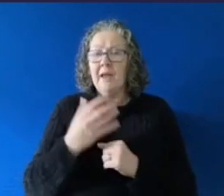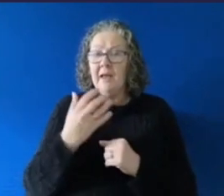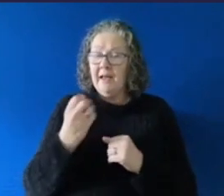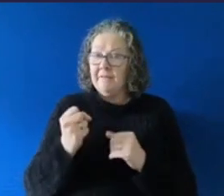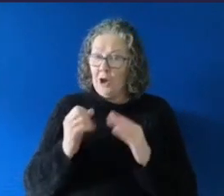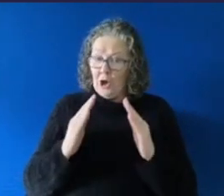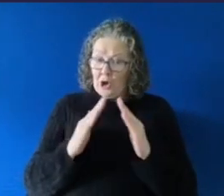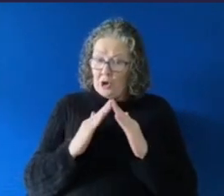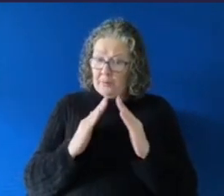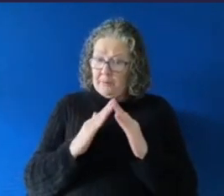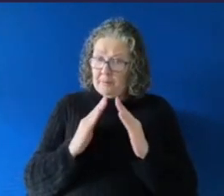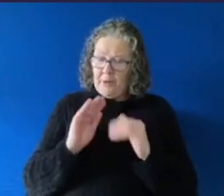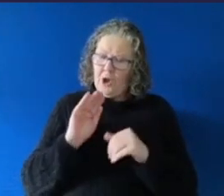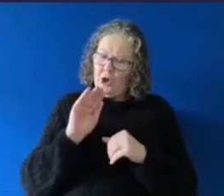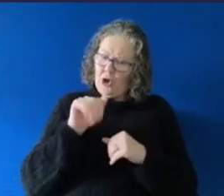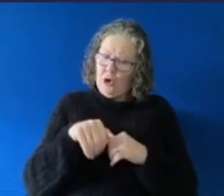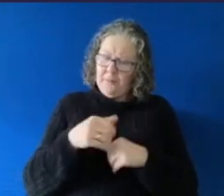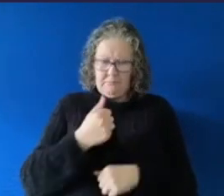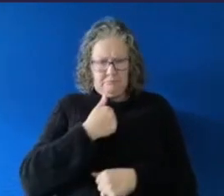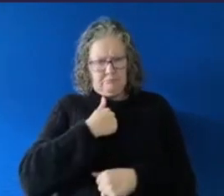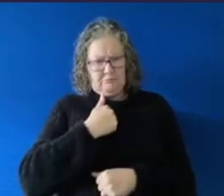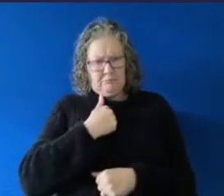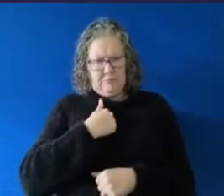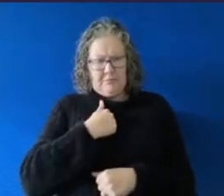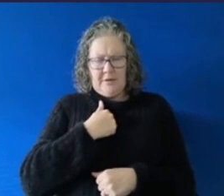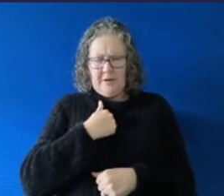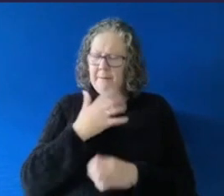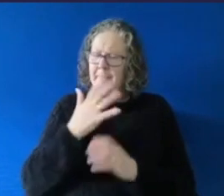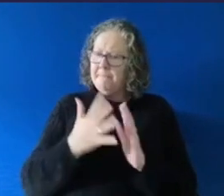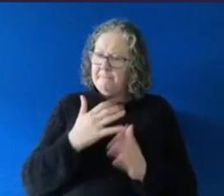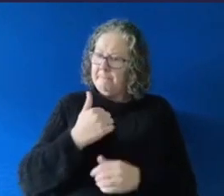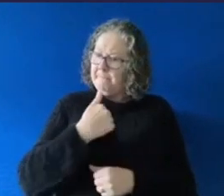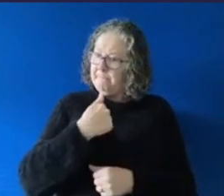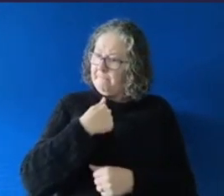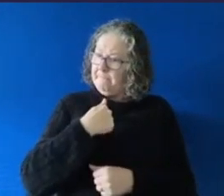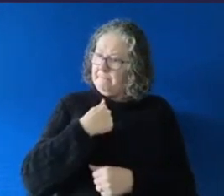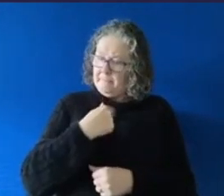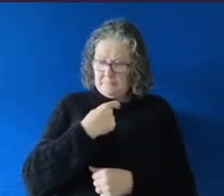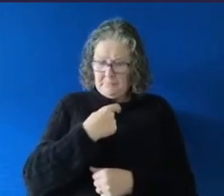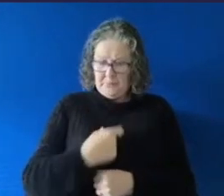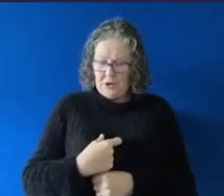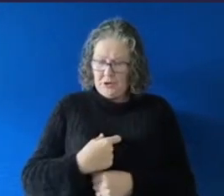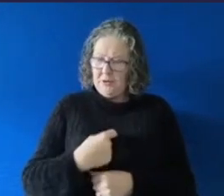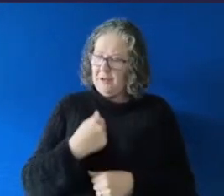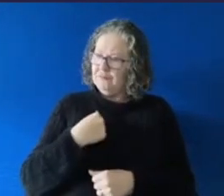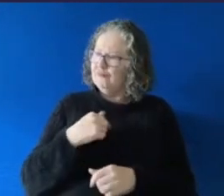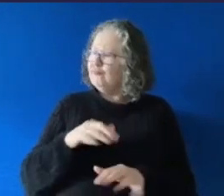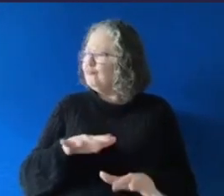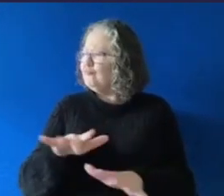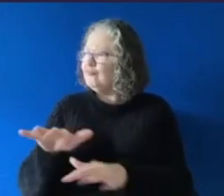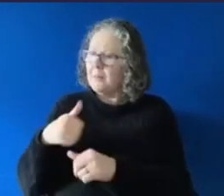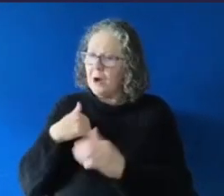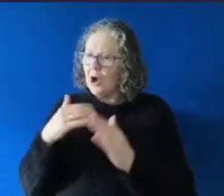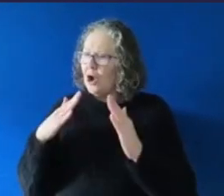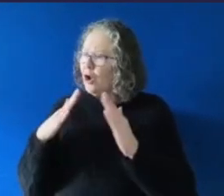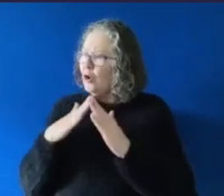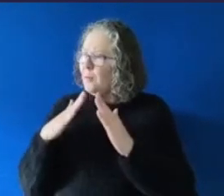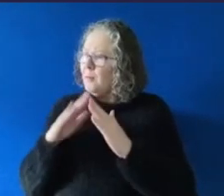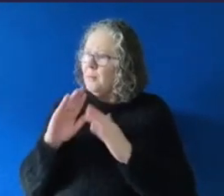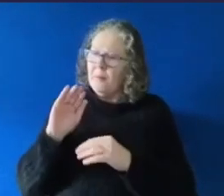also an act of autonomy where the voice of the person making home speaks louder than words made by that